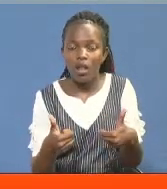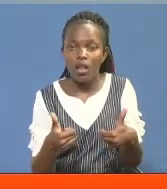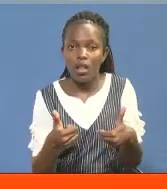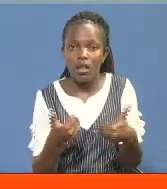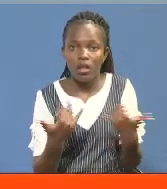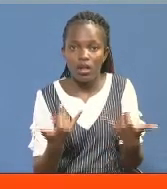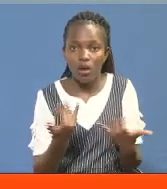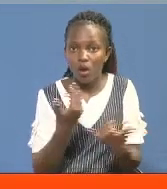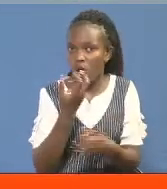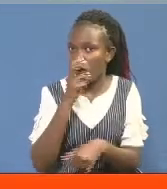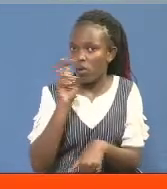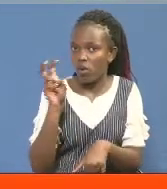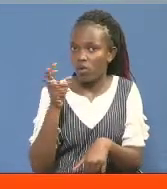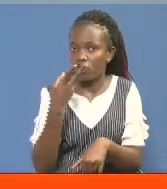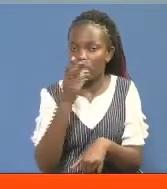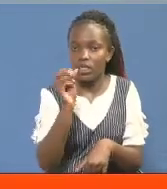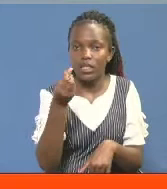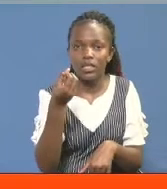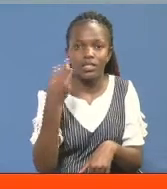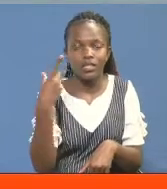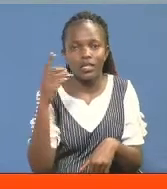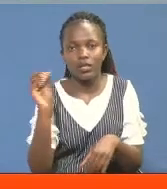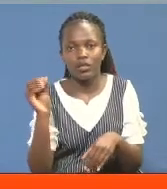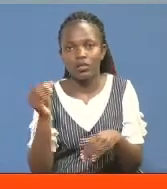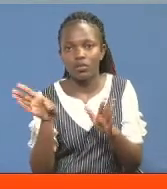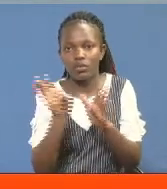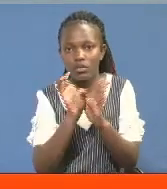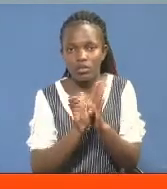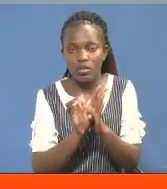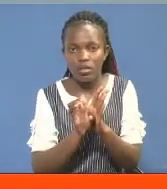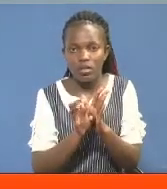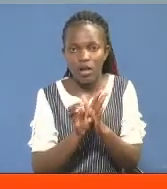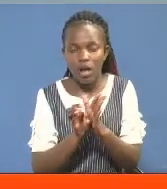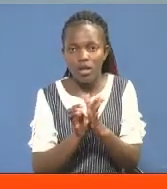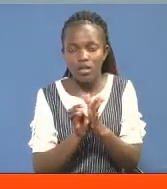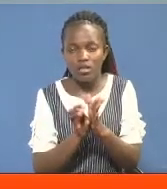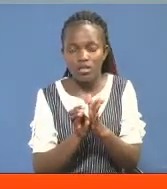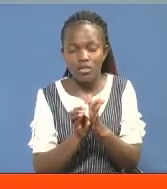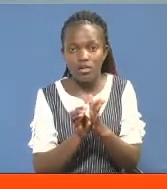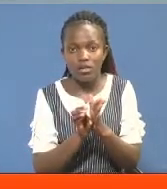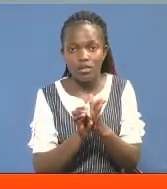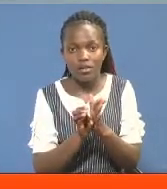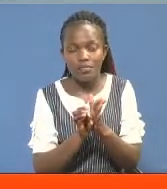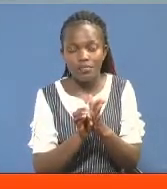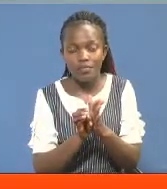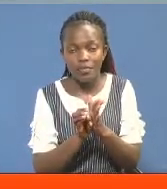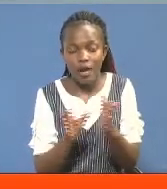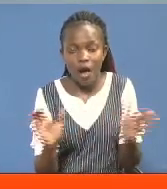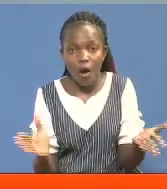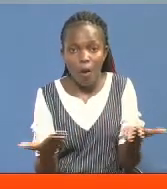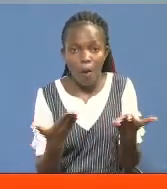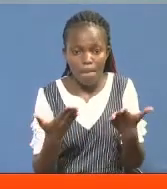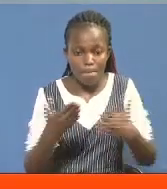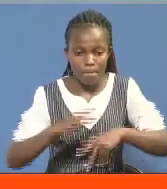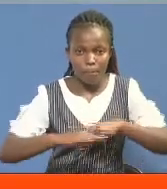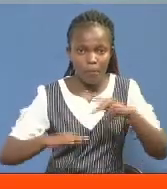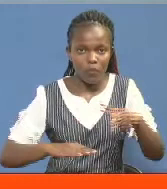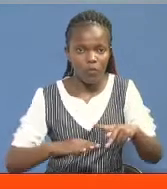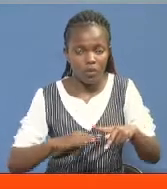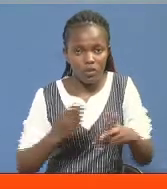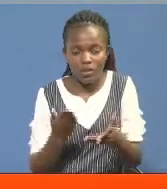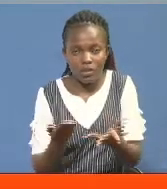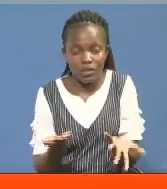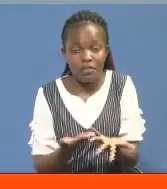Now, looking into the 2010 Constitution and how the process was before the promulgation of the Constitution, it was a